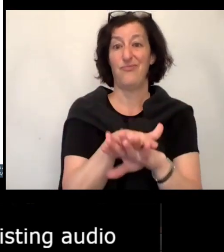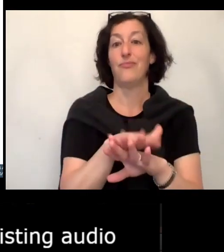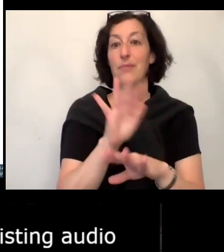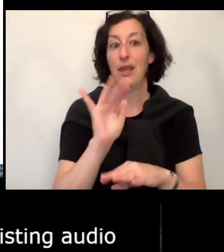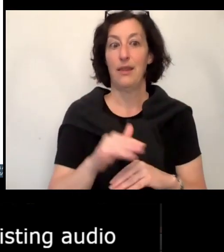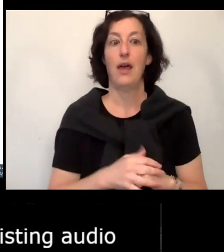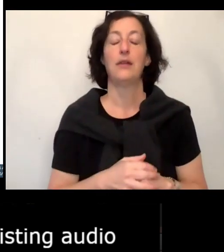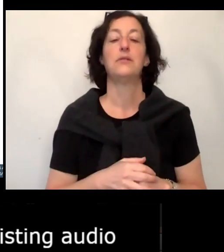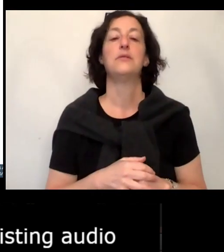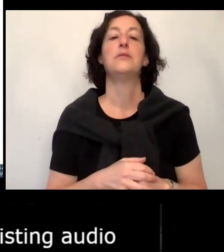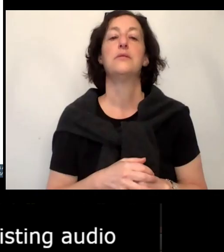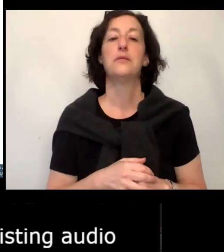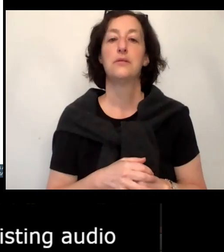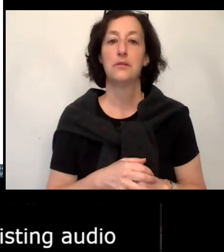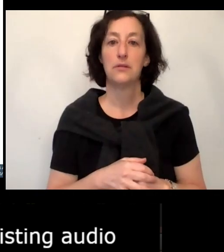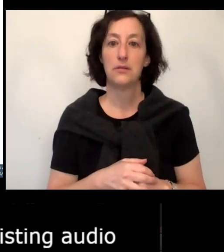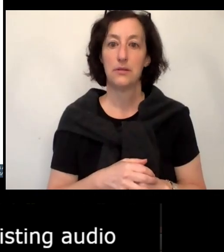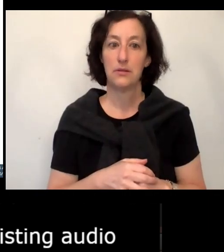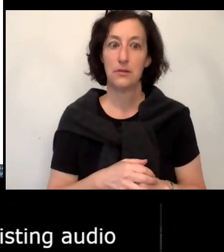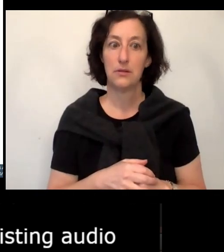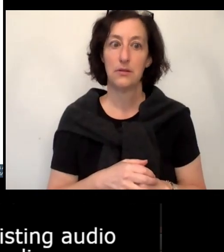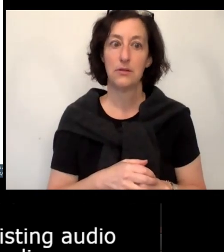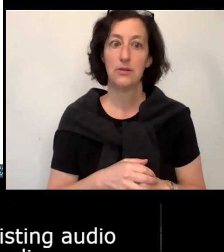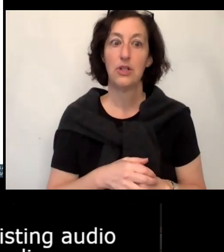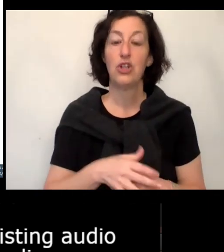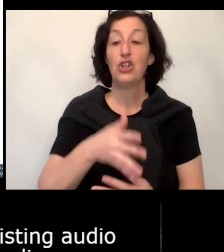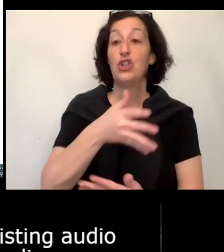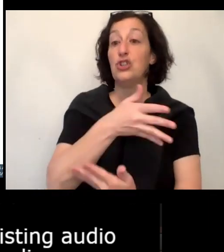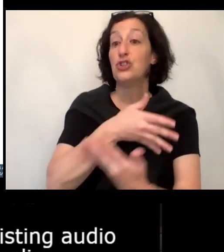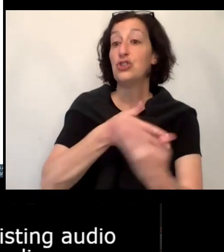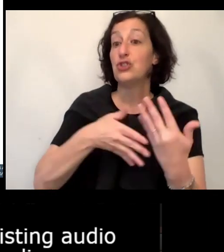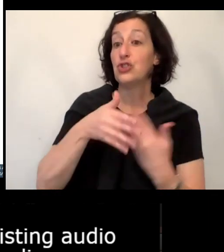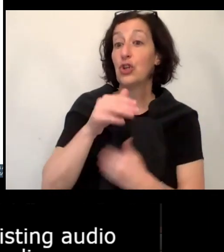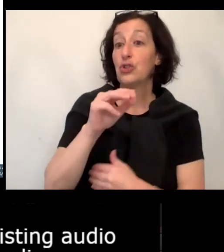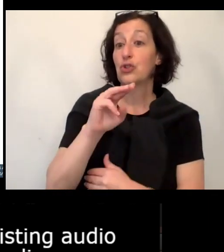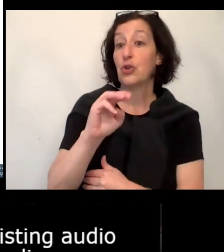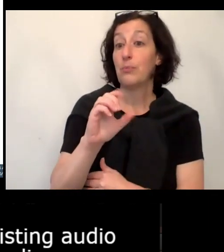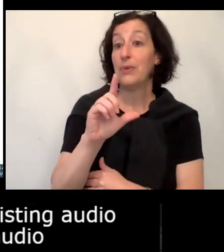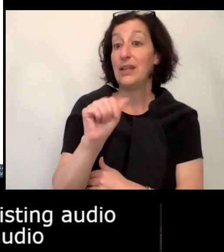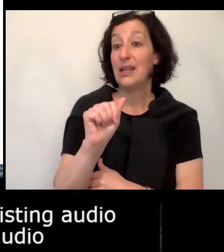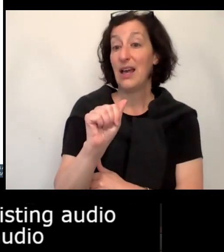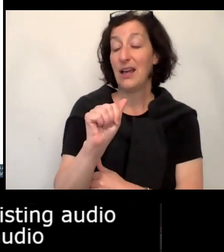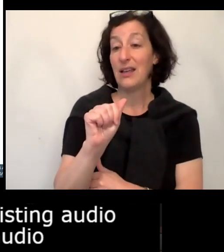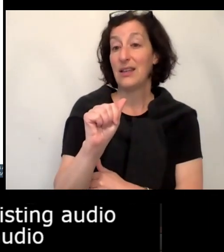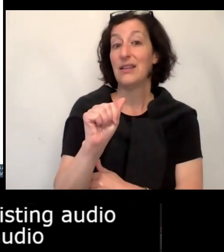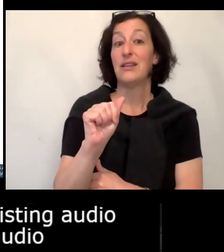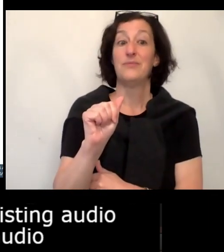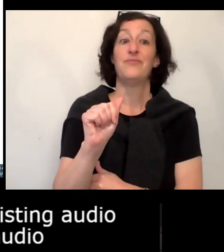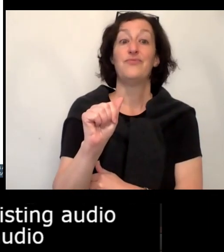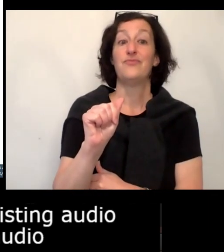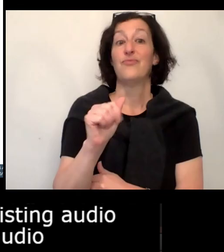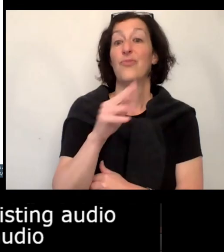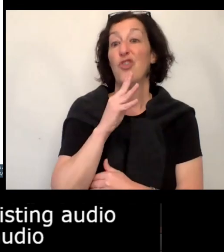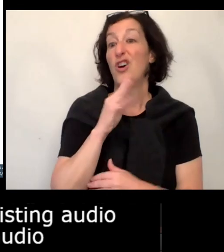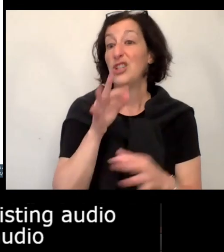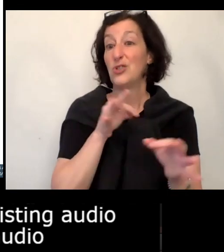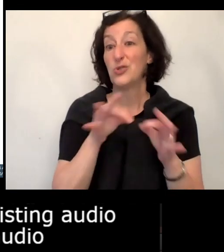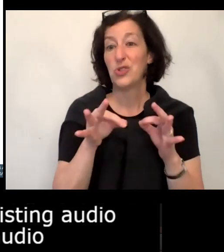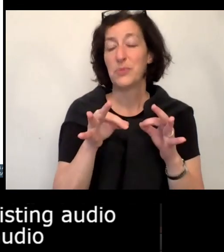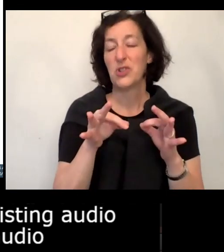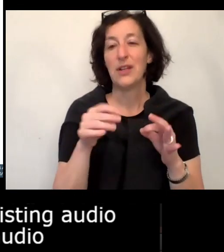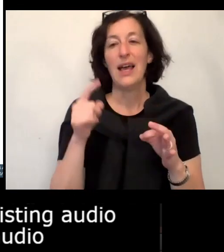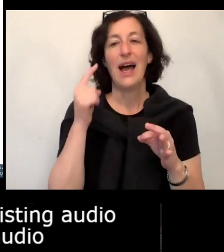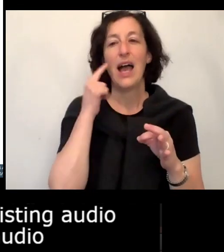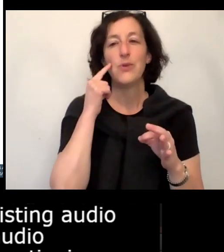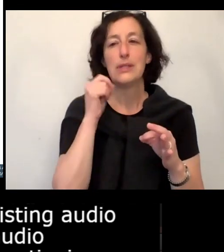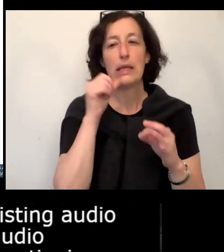Social media audio descriptions are not as advanced, I would say, as captioning. Typically,